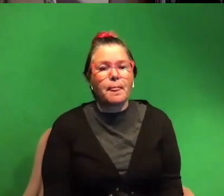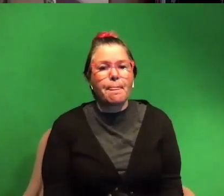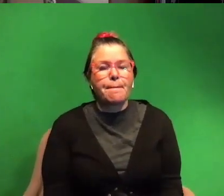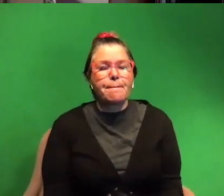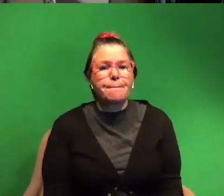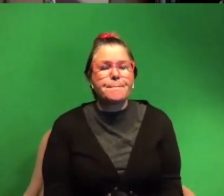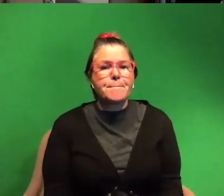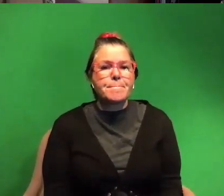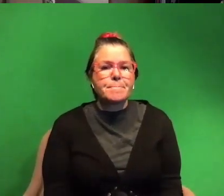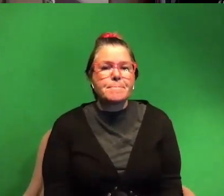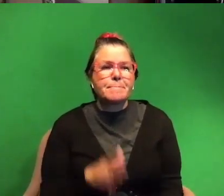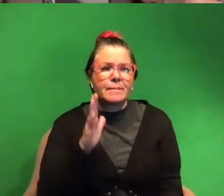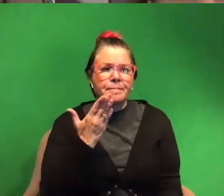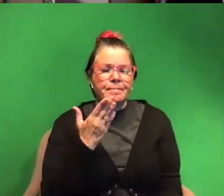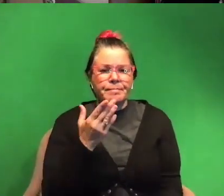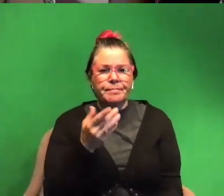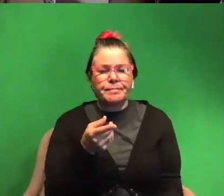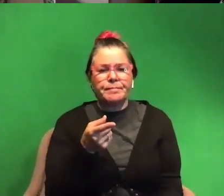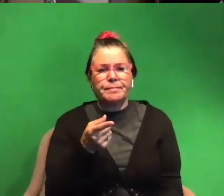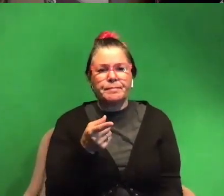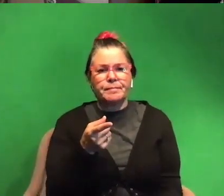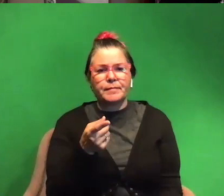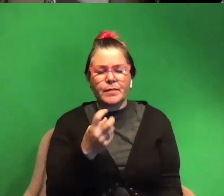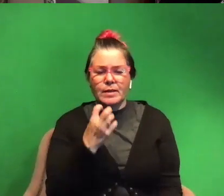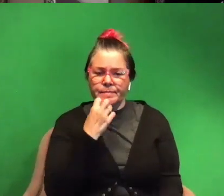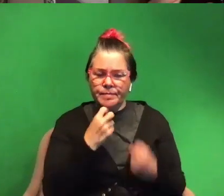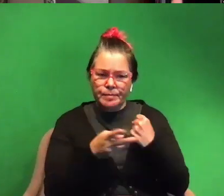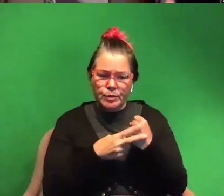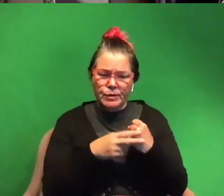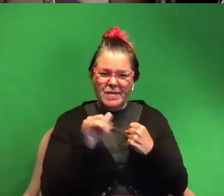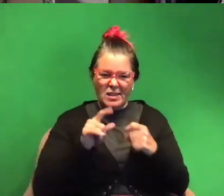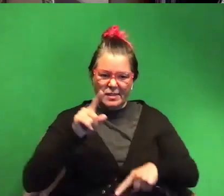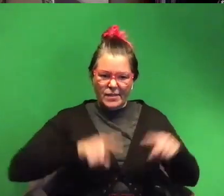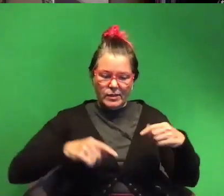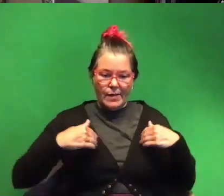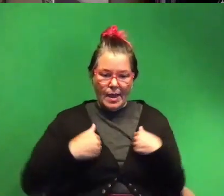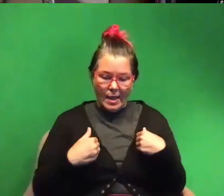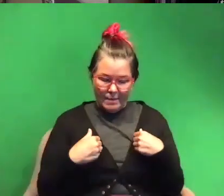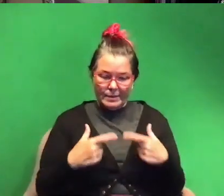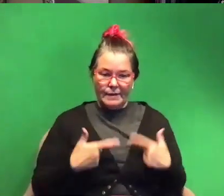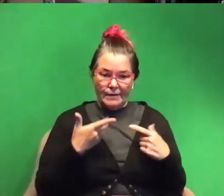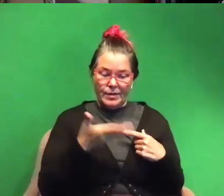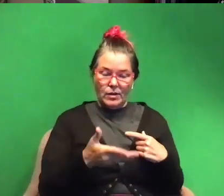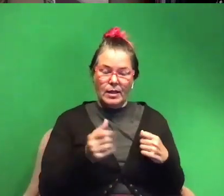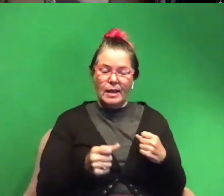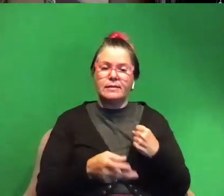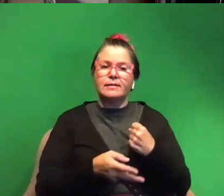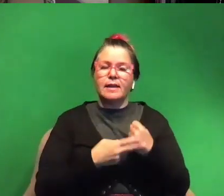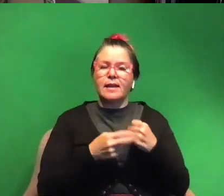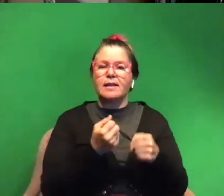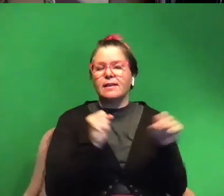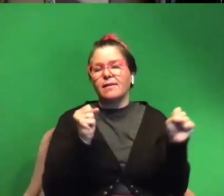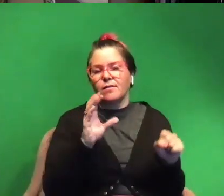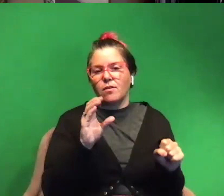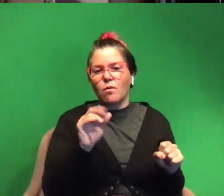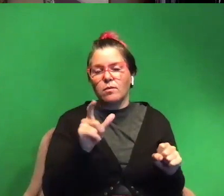that if we can preserve the diversity of the animals that live in these coral reefs, we can save the corals